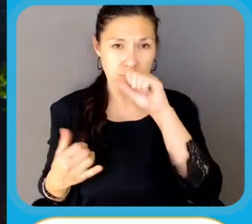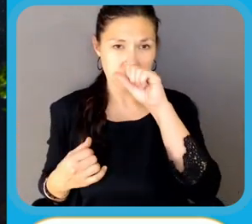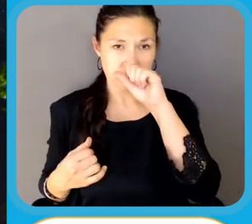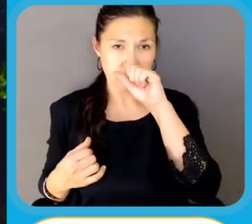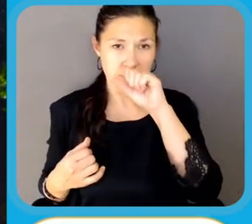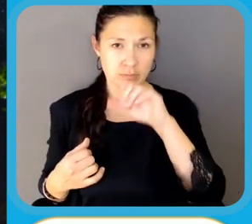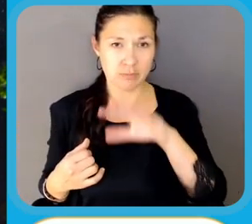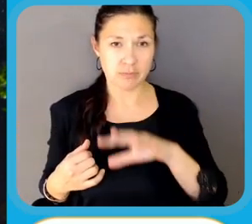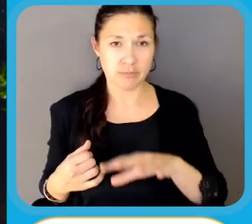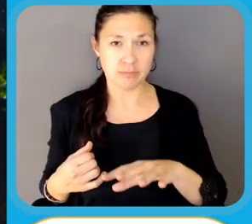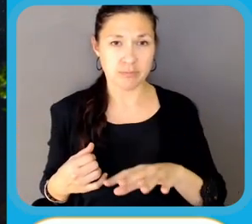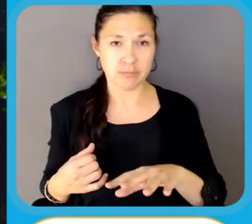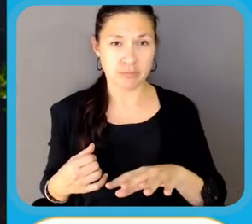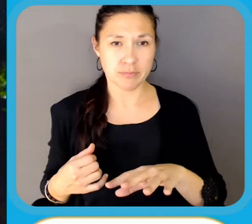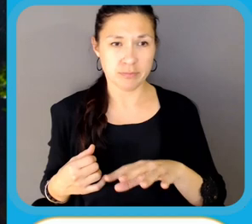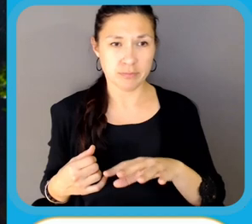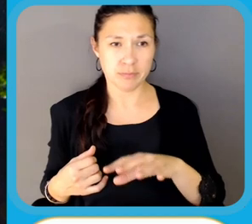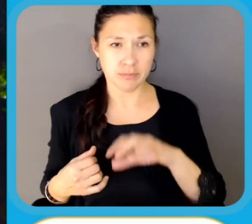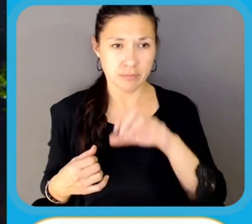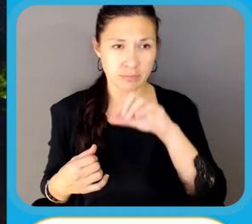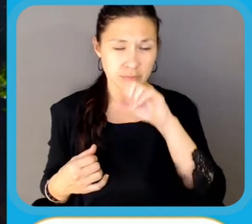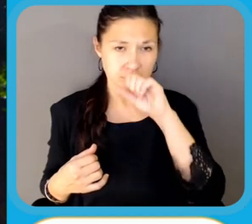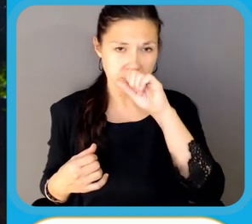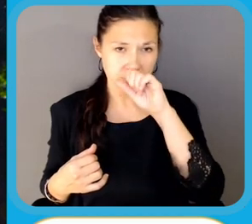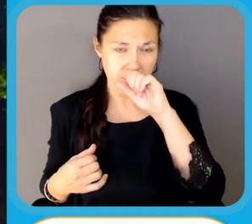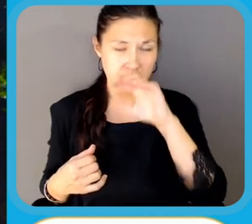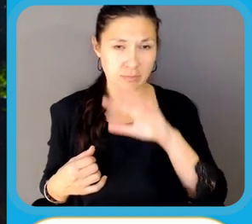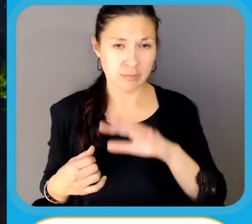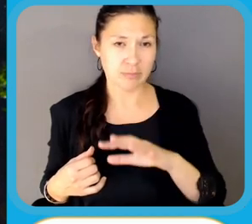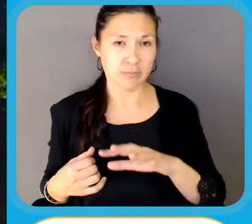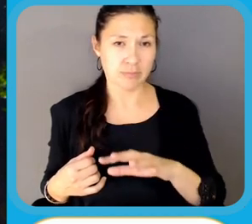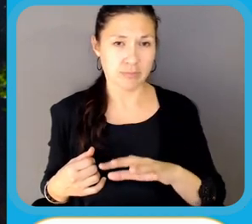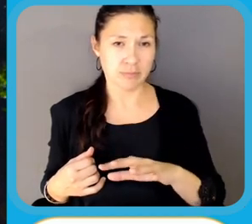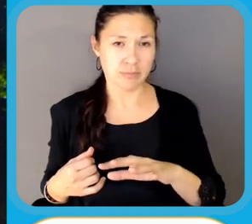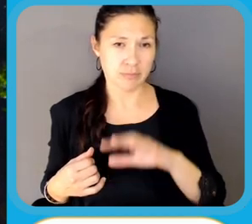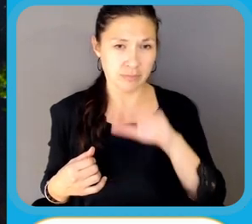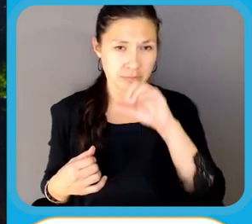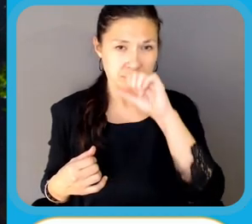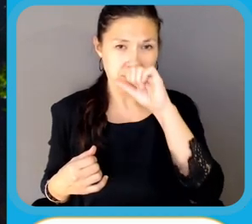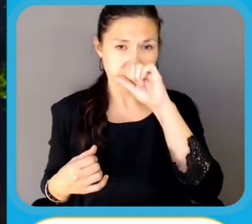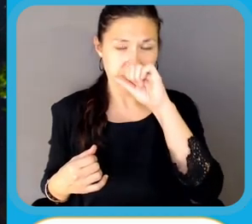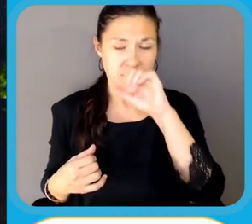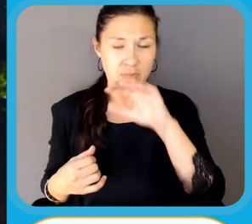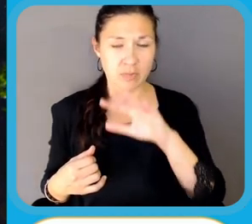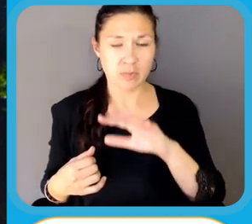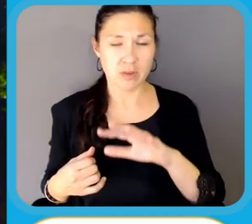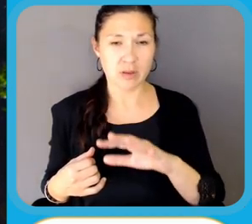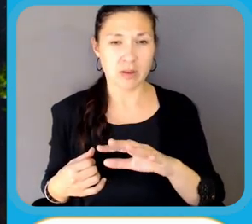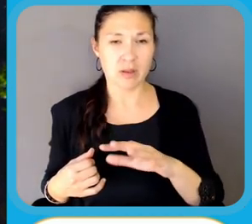Reversing all the hunching we tend to do, creating space in the spine. Last breath.